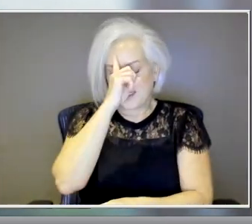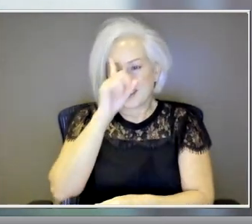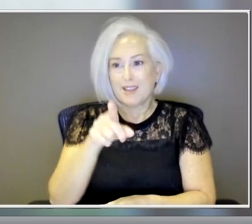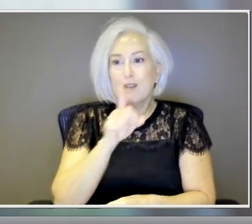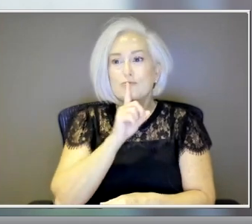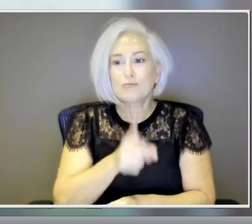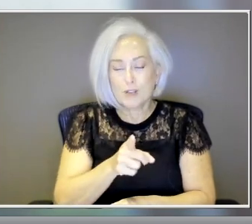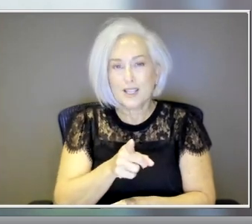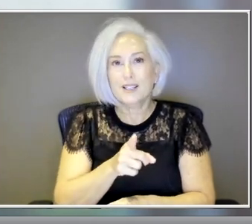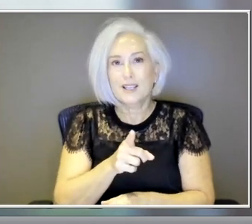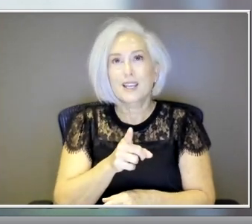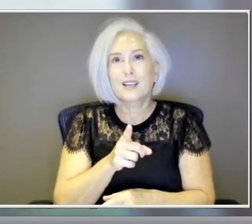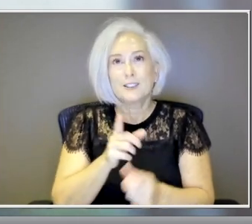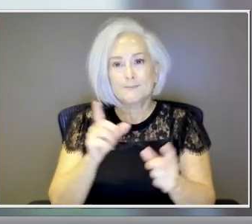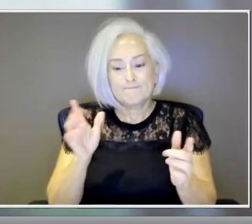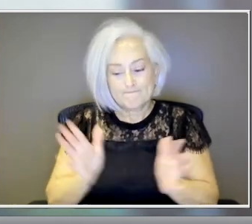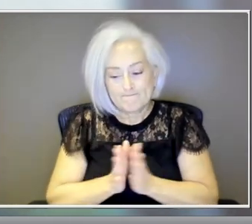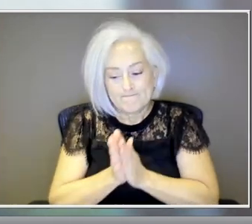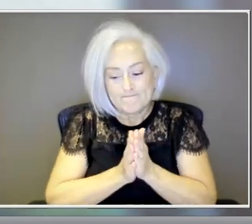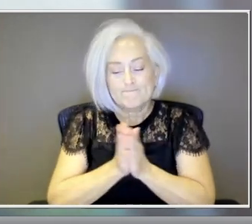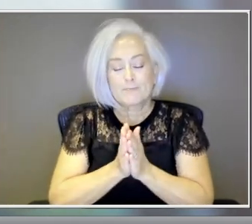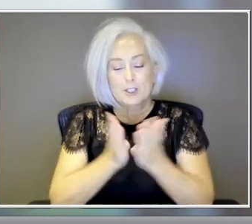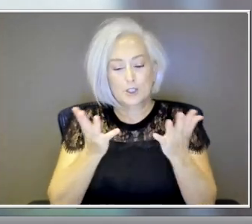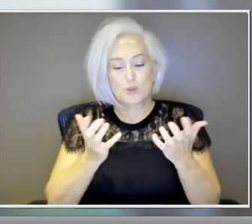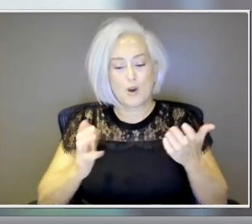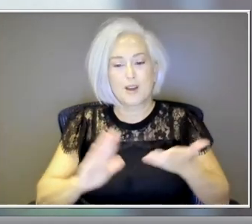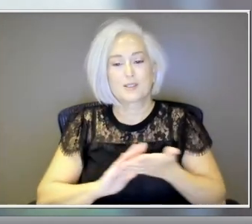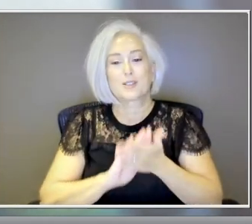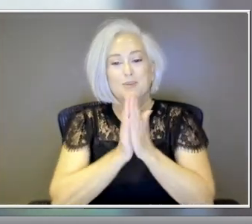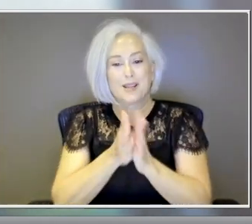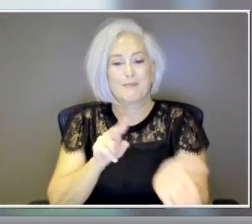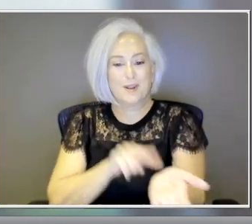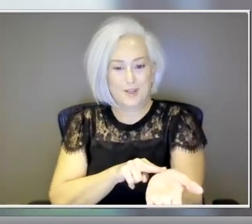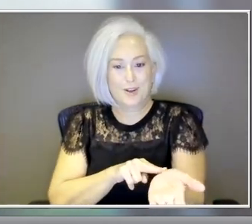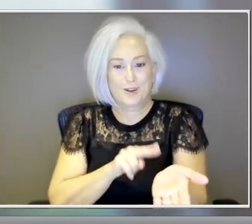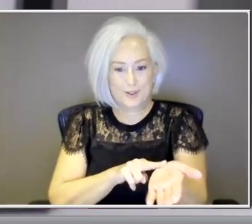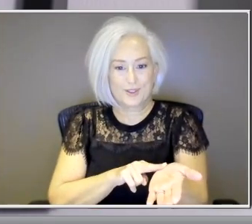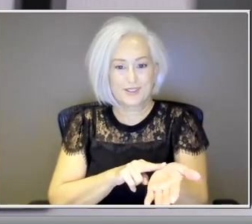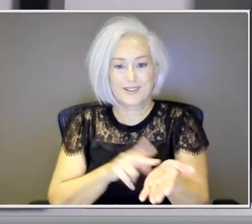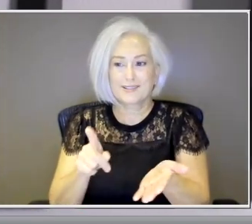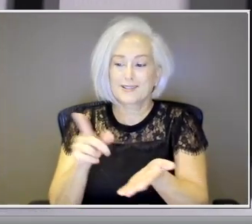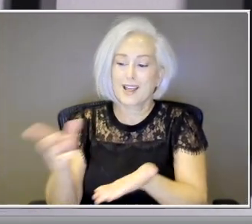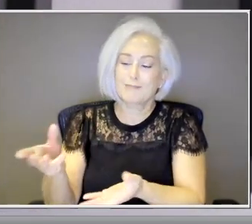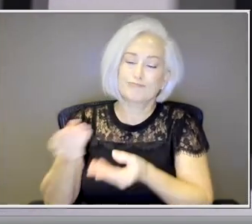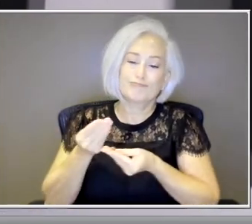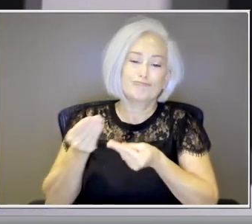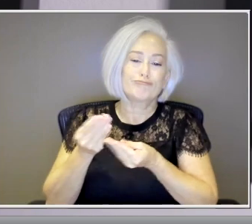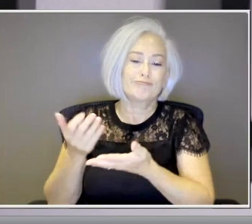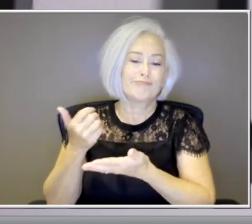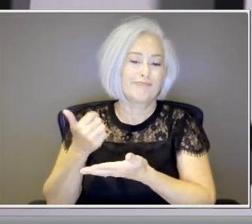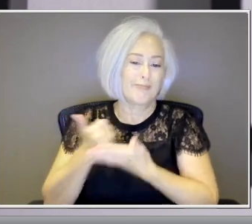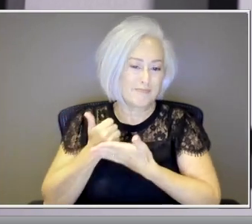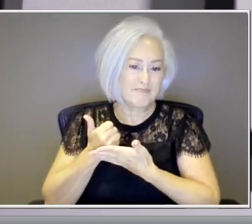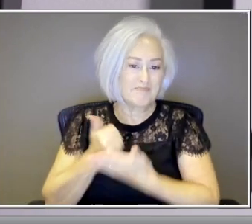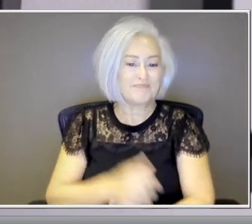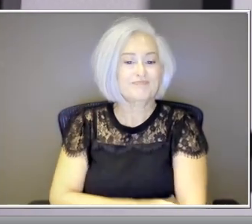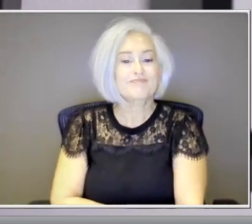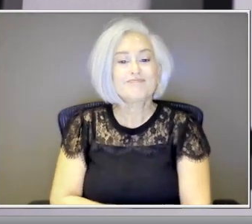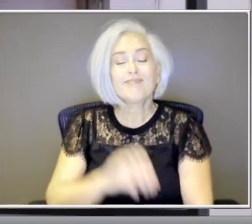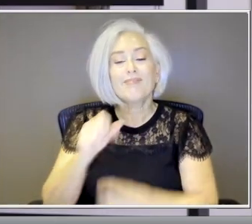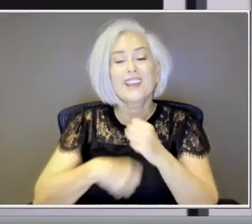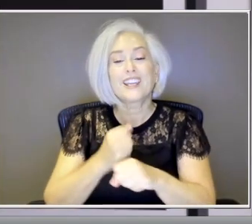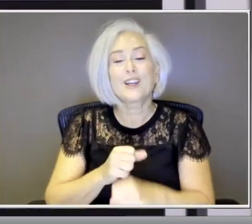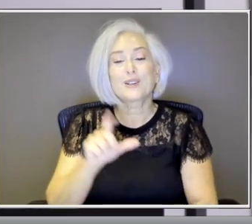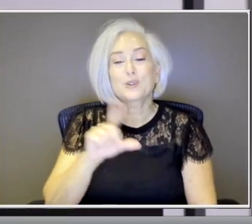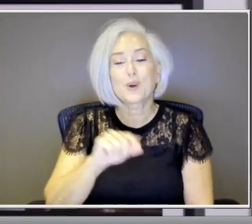help people and do the same thing that they did for me. In 2020, she married the man of her